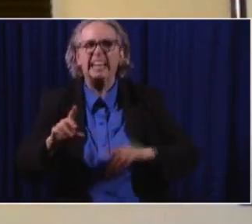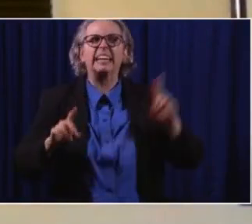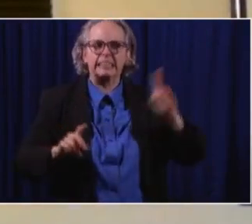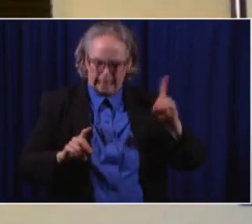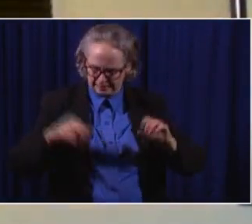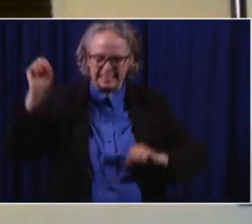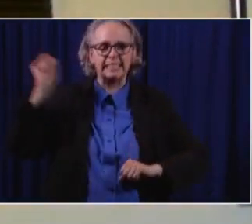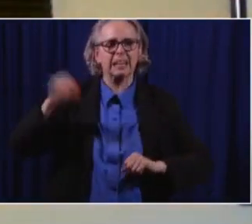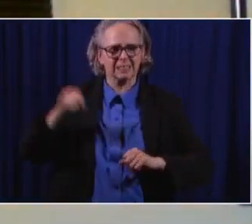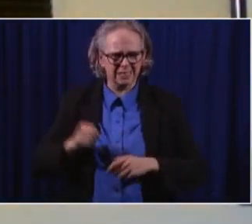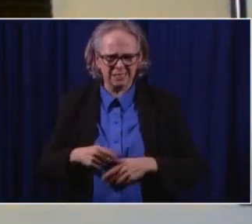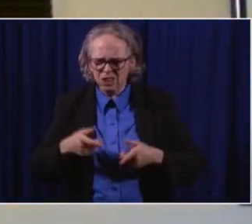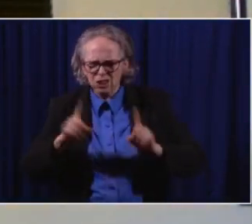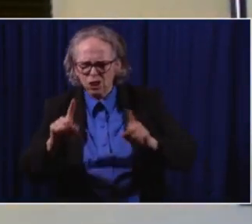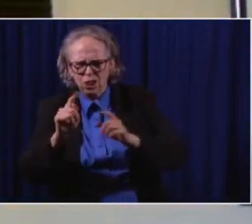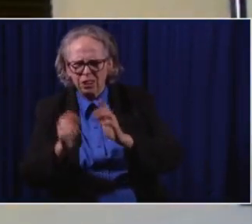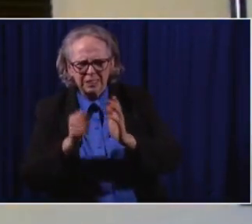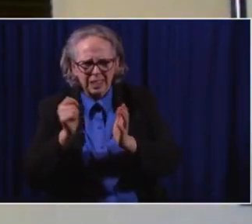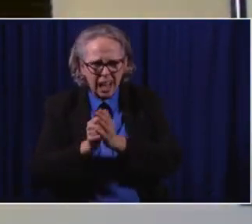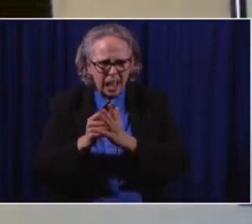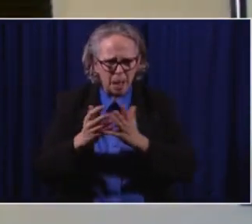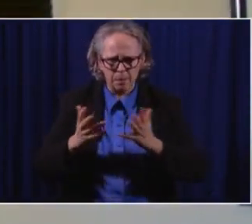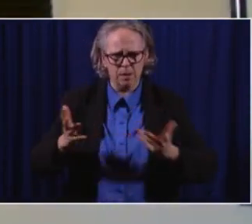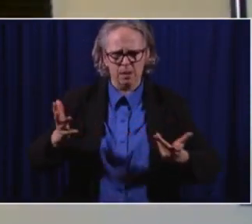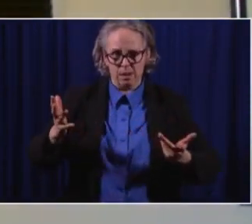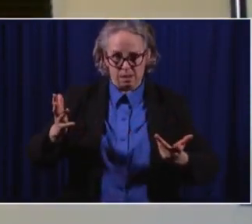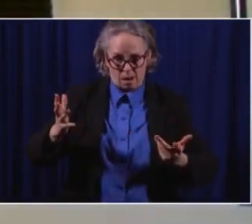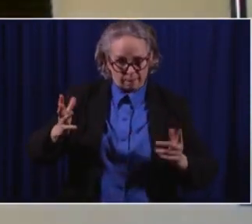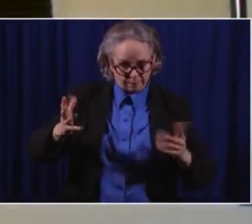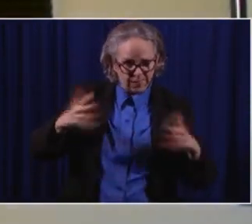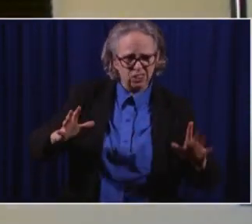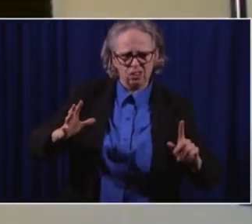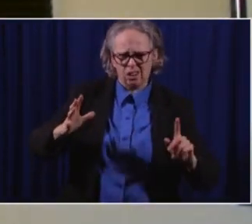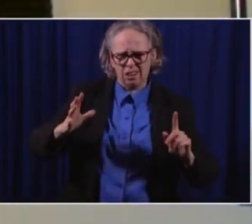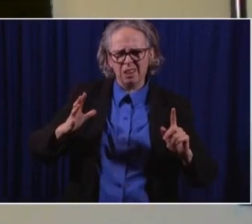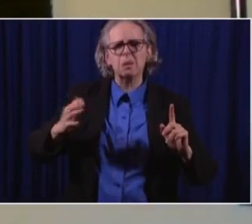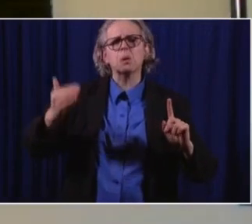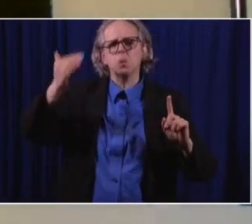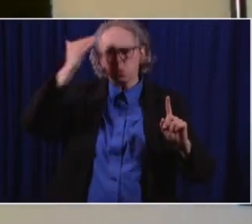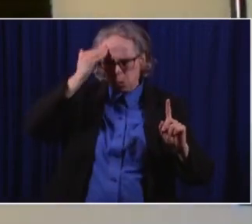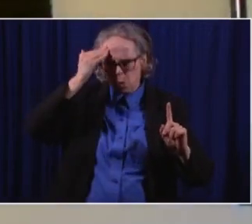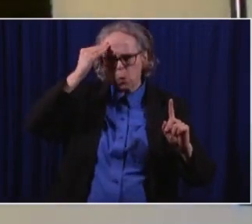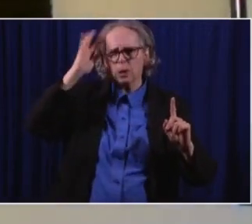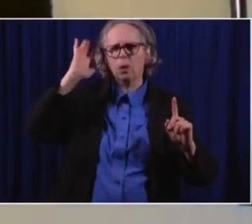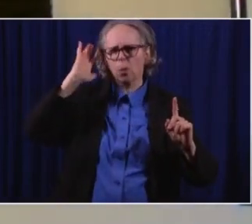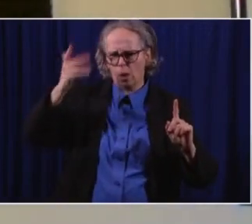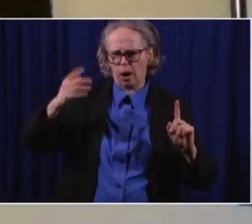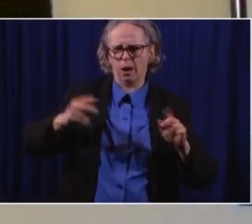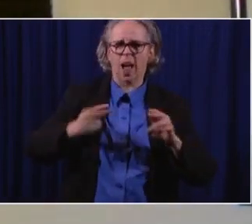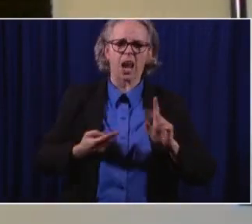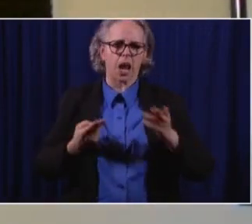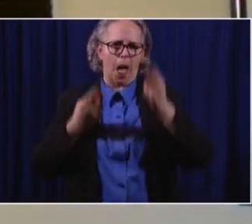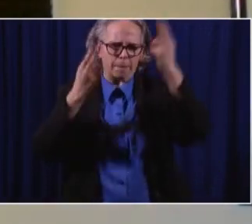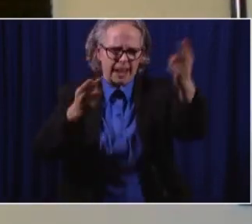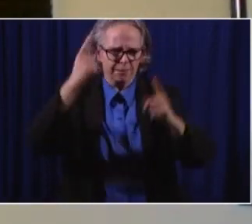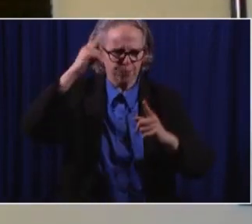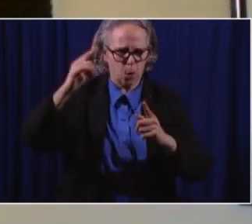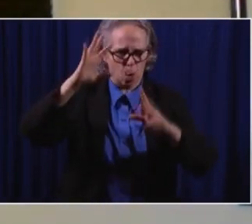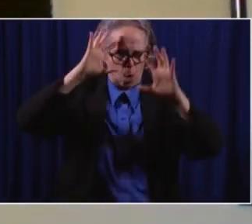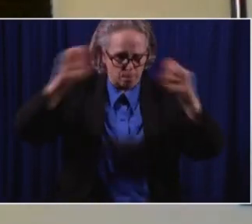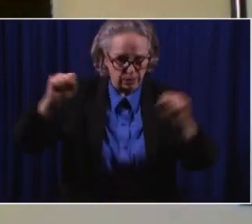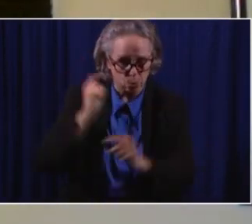was officially notified. Of course, he knew he'd got the nomination, but right. So tell us a little bit